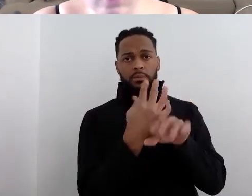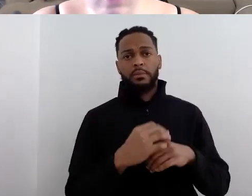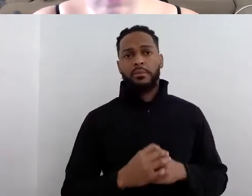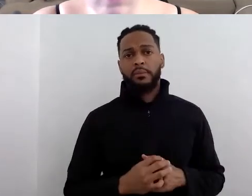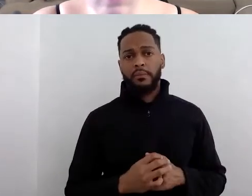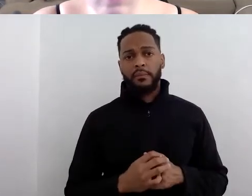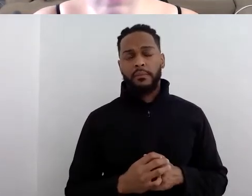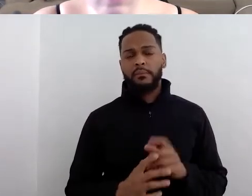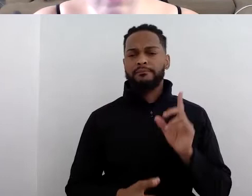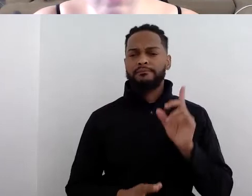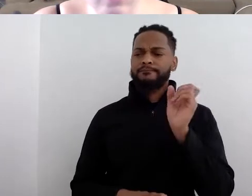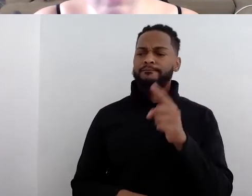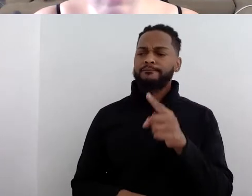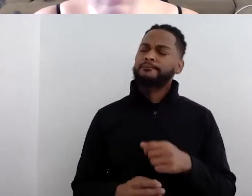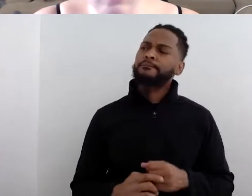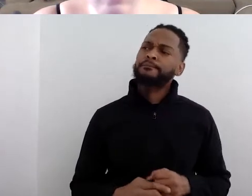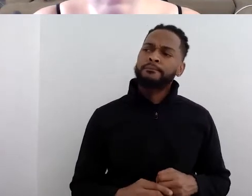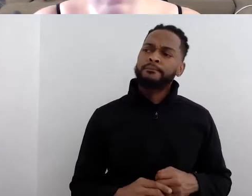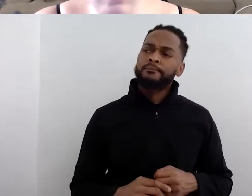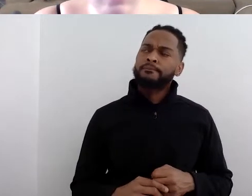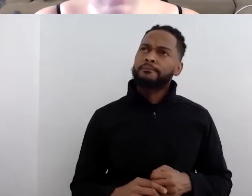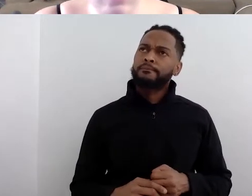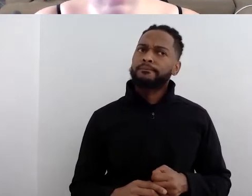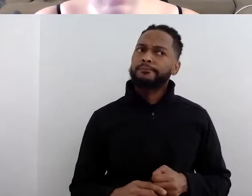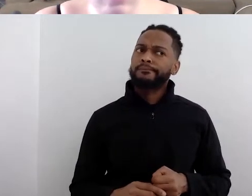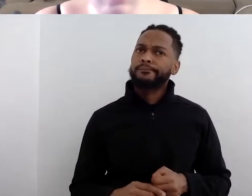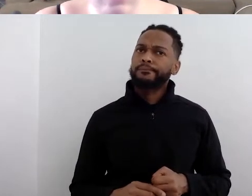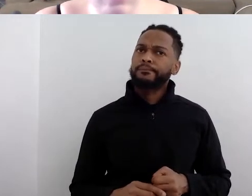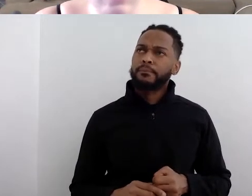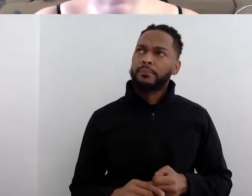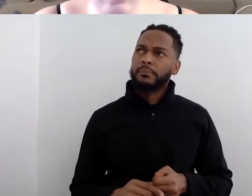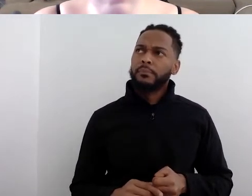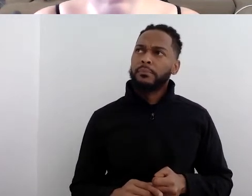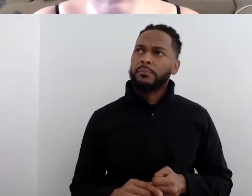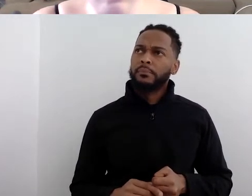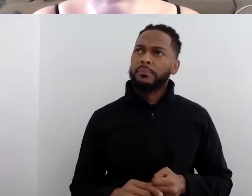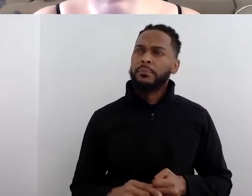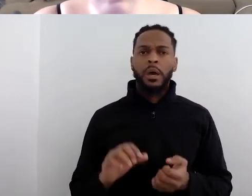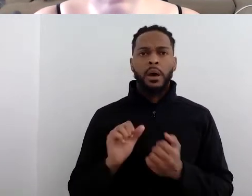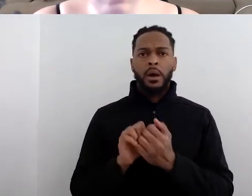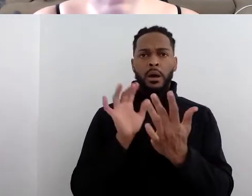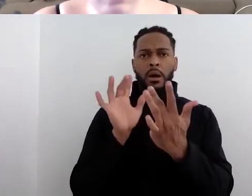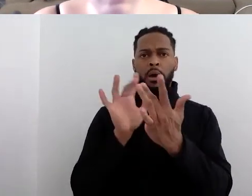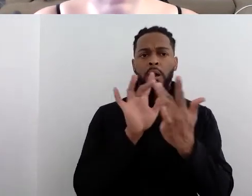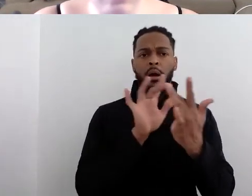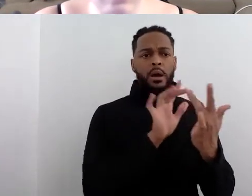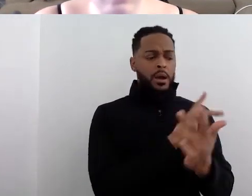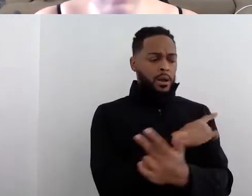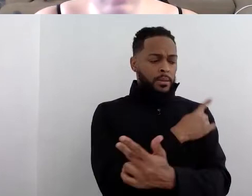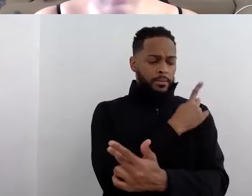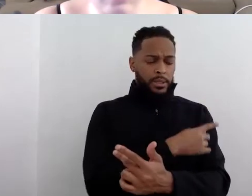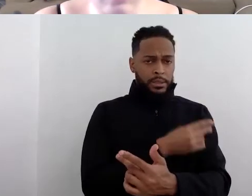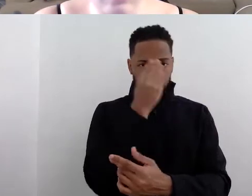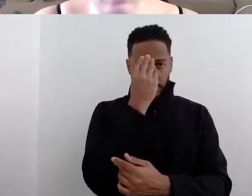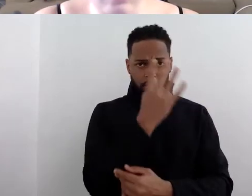How did you reach out to patients and let them know that this was available?